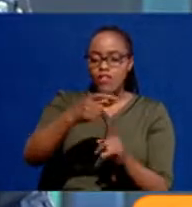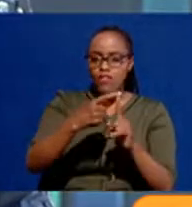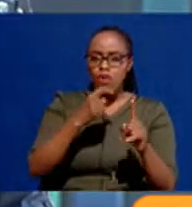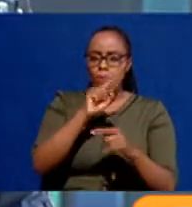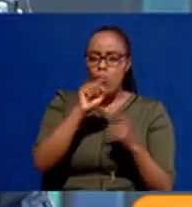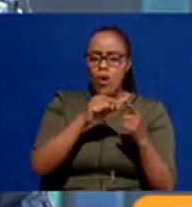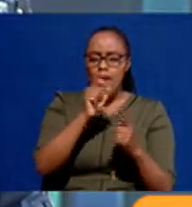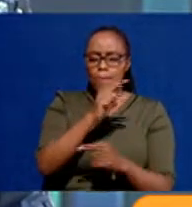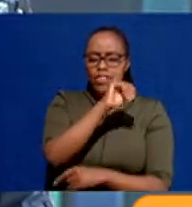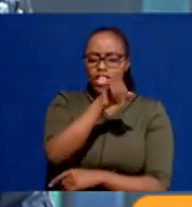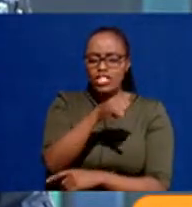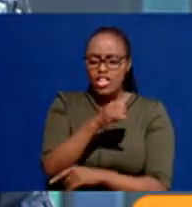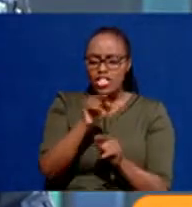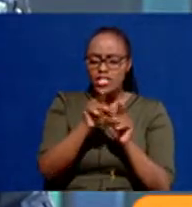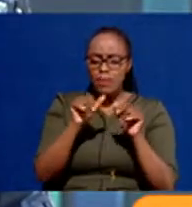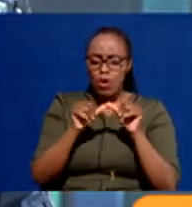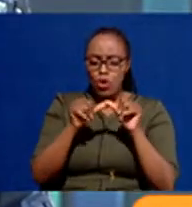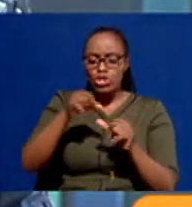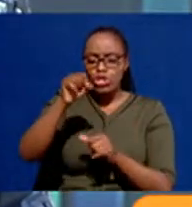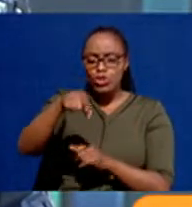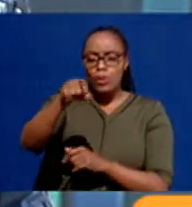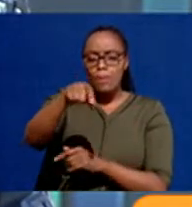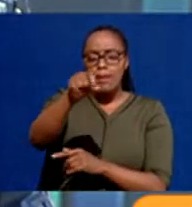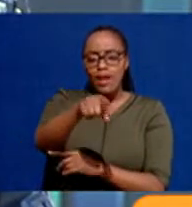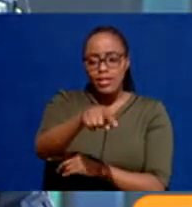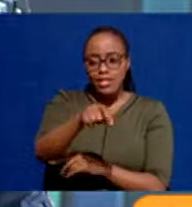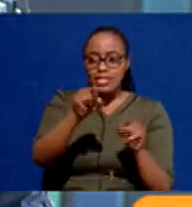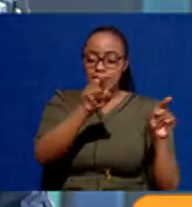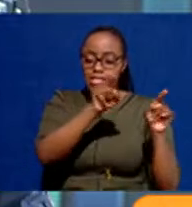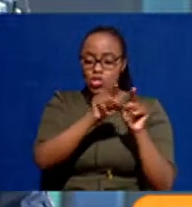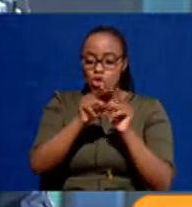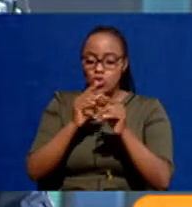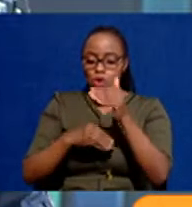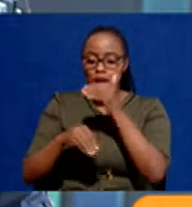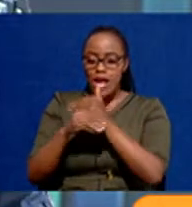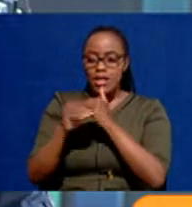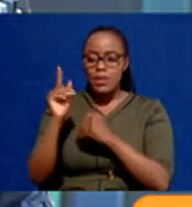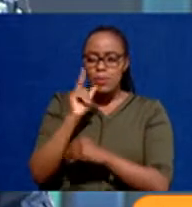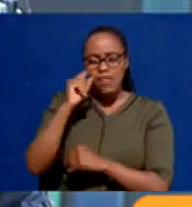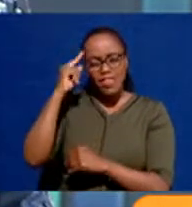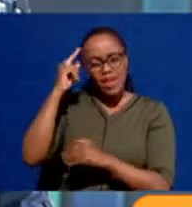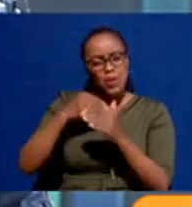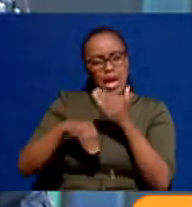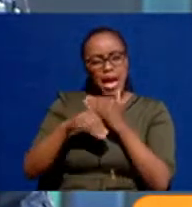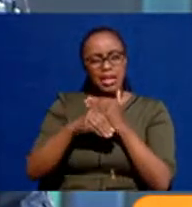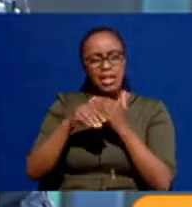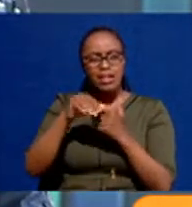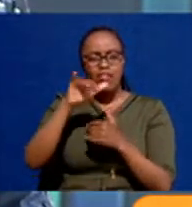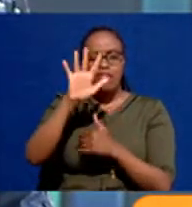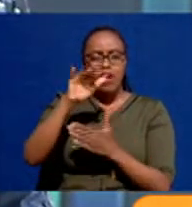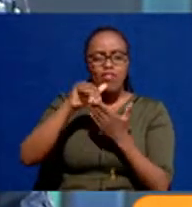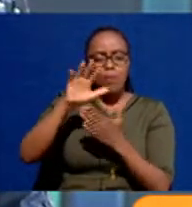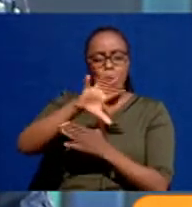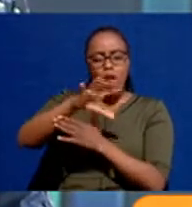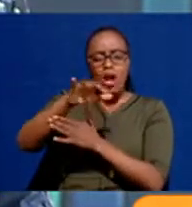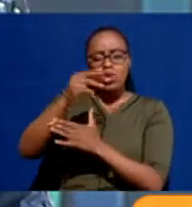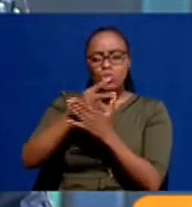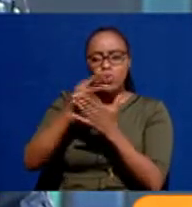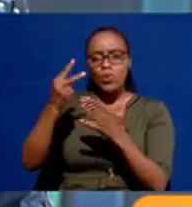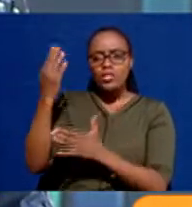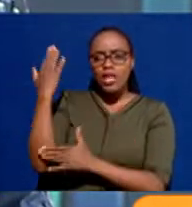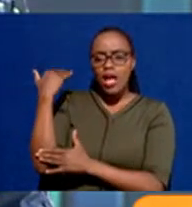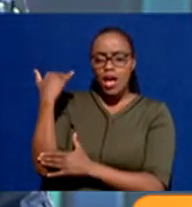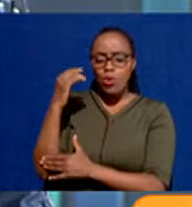mid-January. They're still ongoing. And we've added, I think we added like five more counties just 2 weeks back